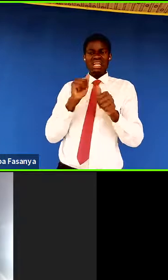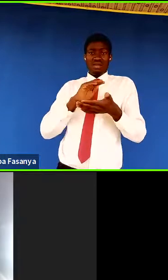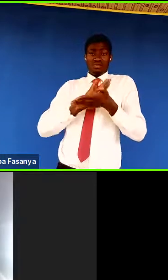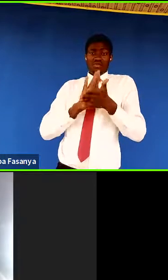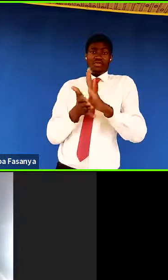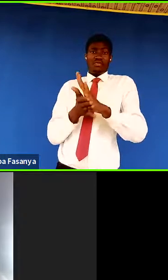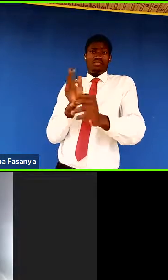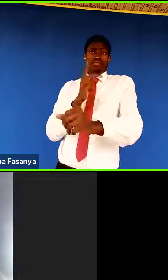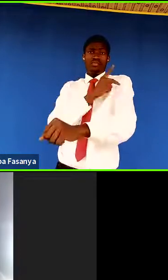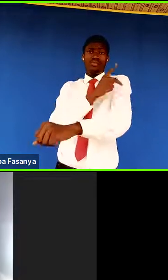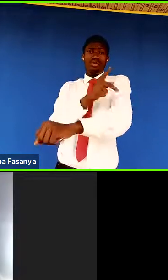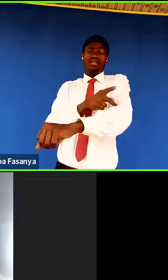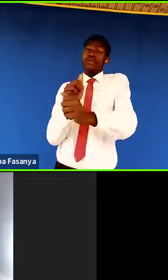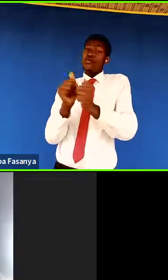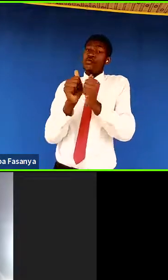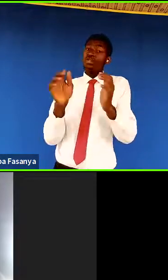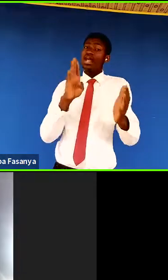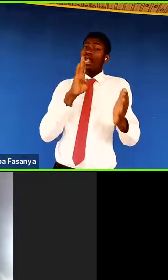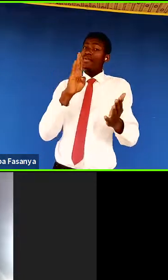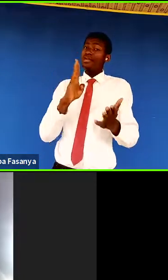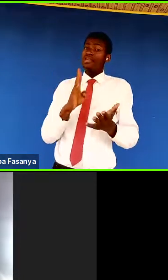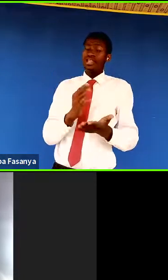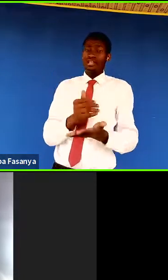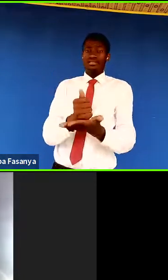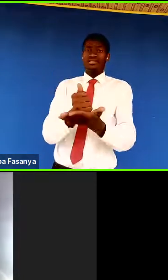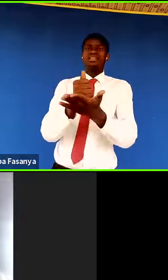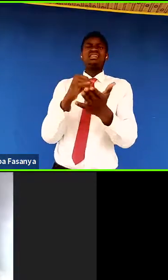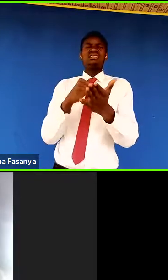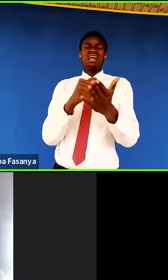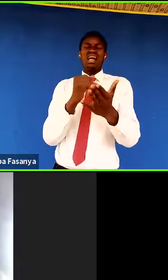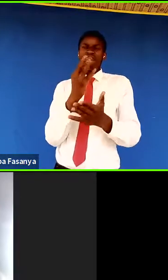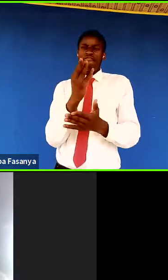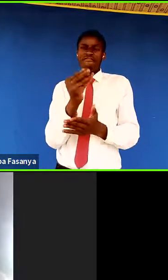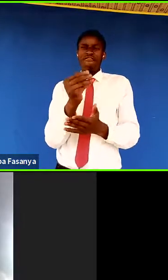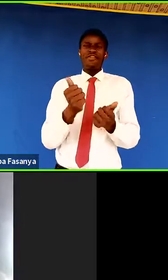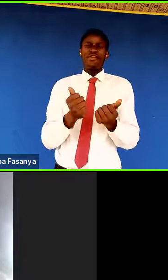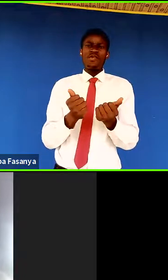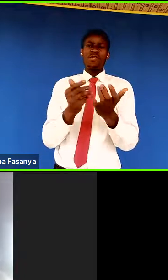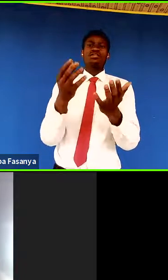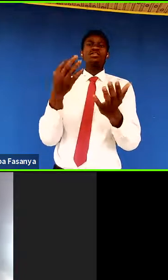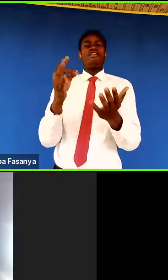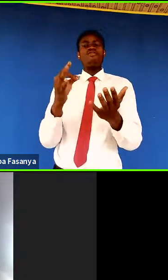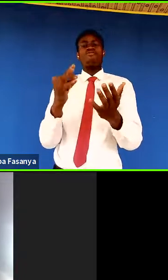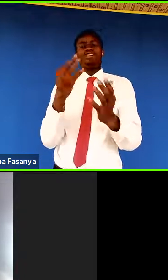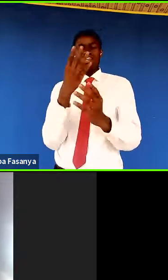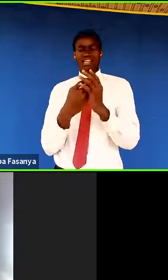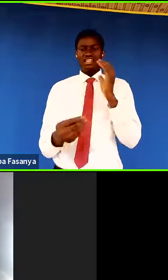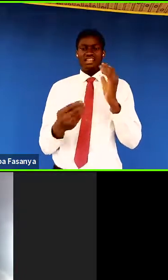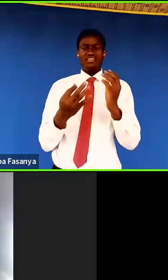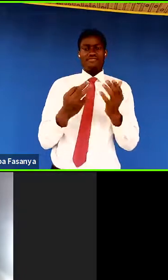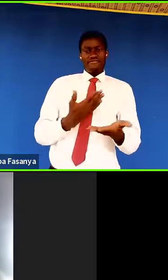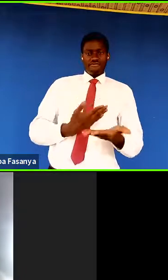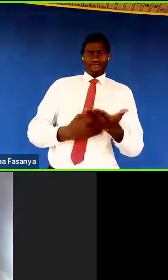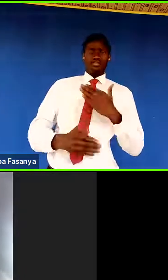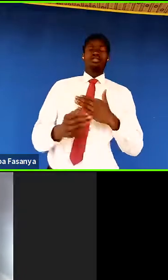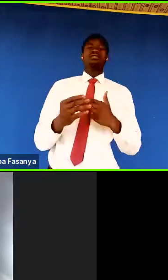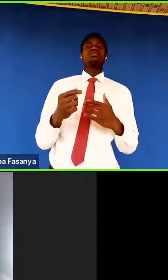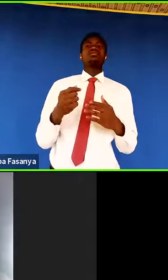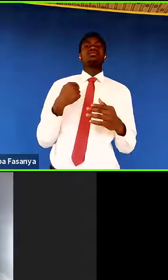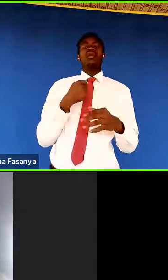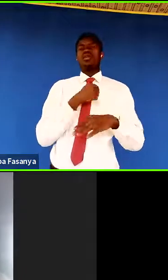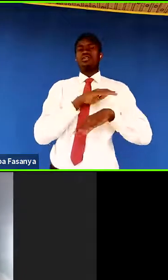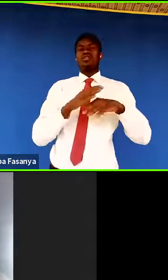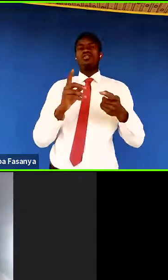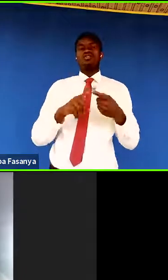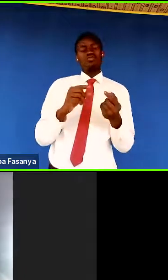a few causes of infertility, because I'm also weary of the time. So we don't want to use all our time to discuss all